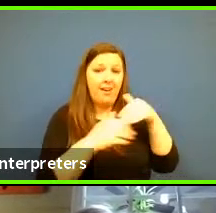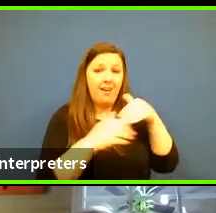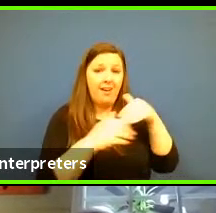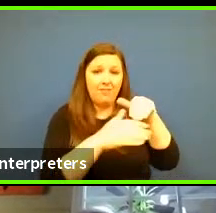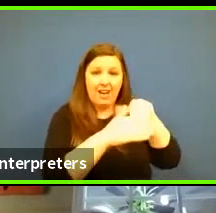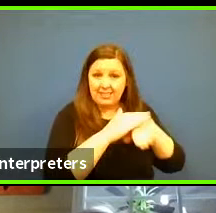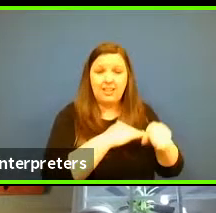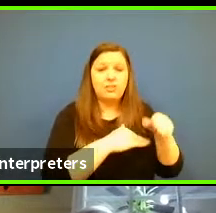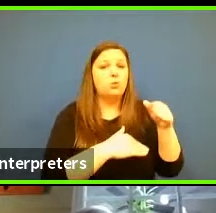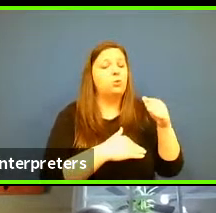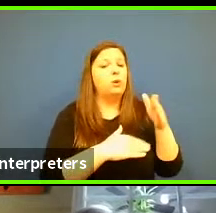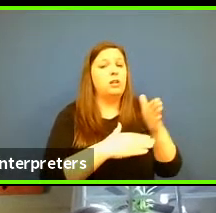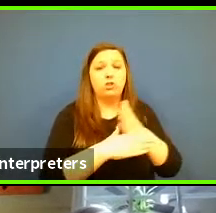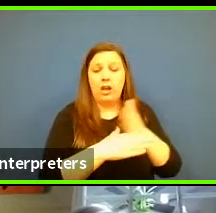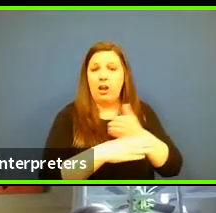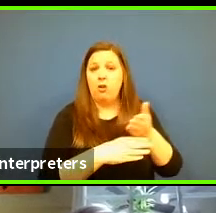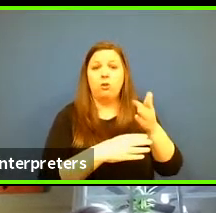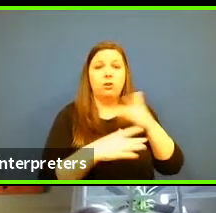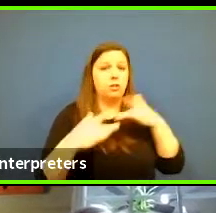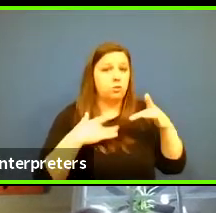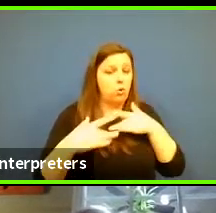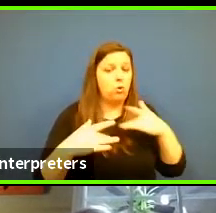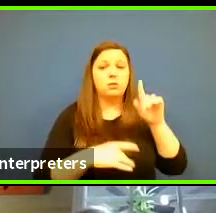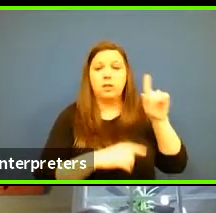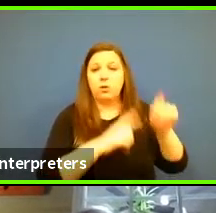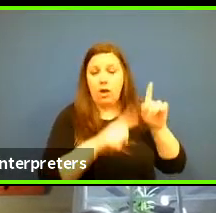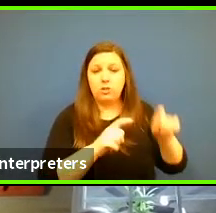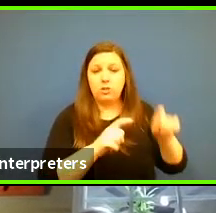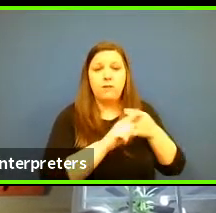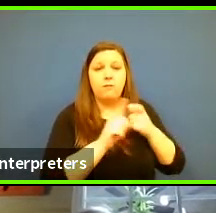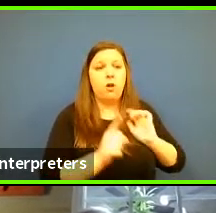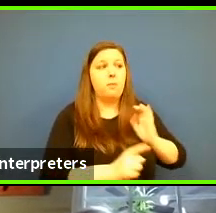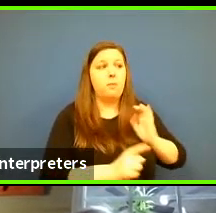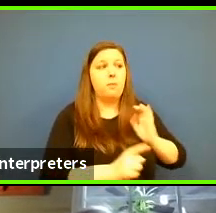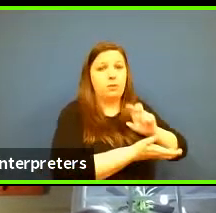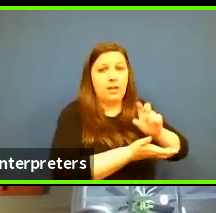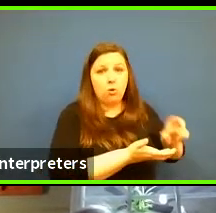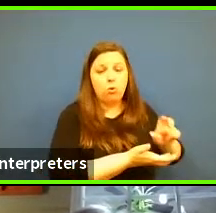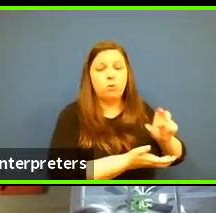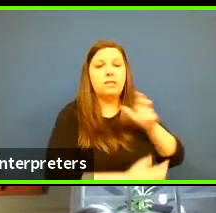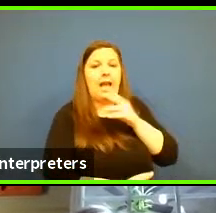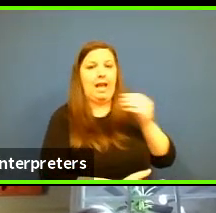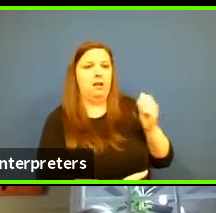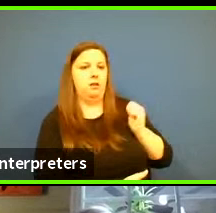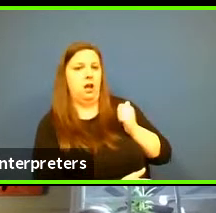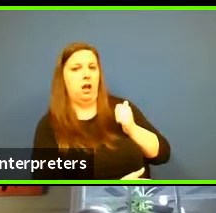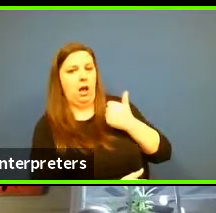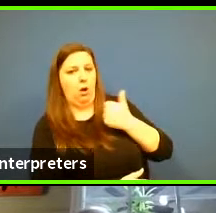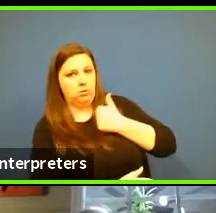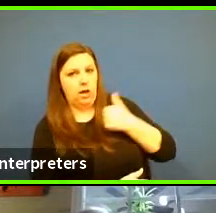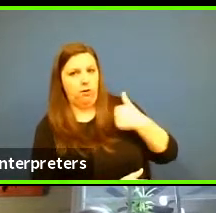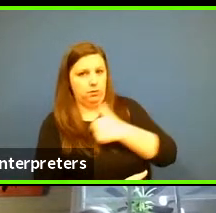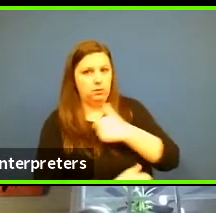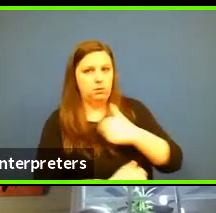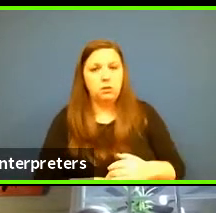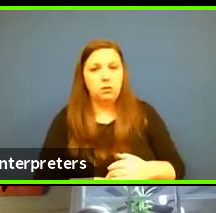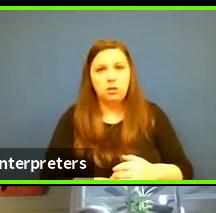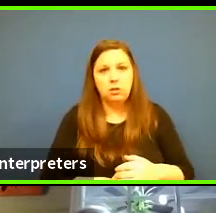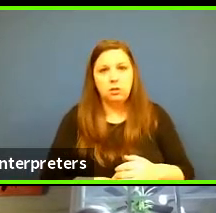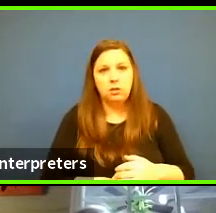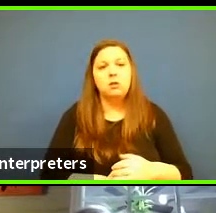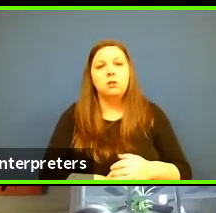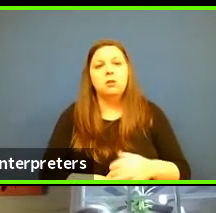that stakeholders have or that we have. Okay. We'll move forward with our